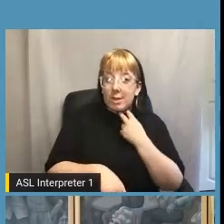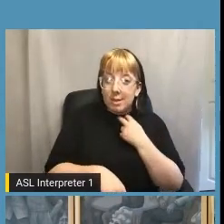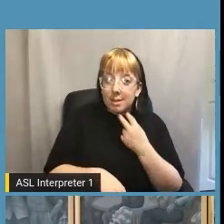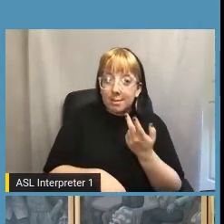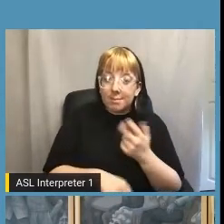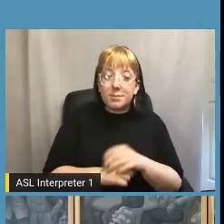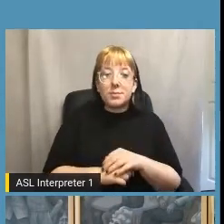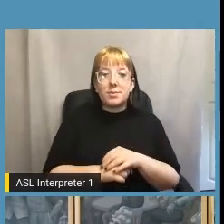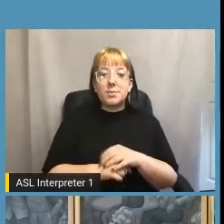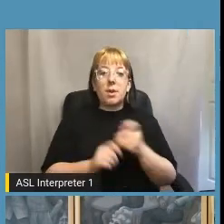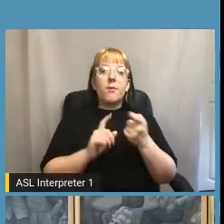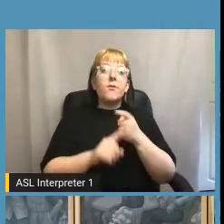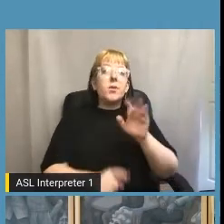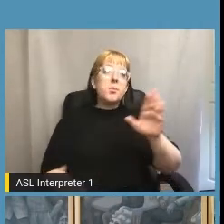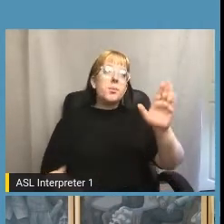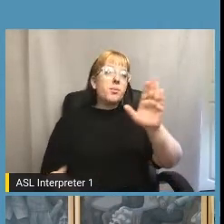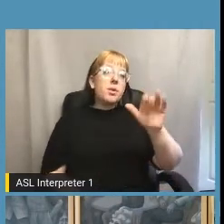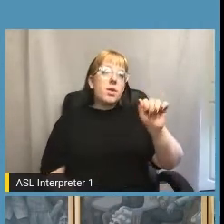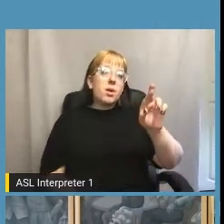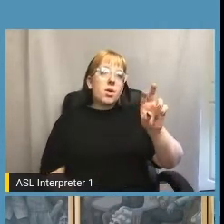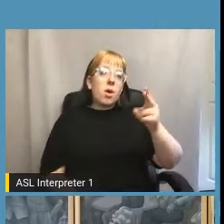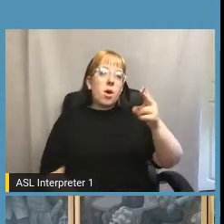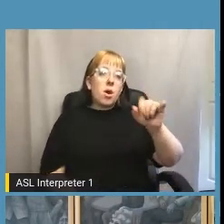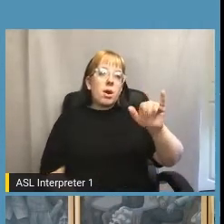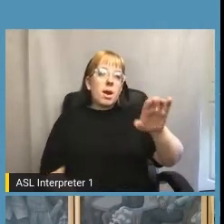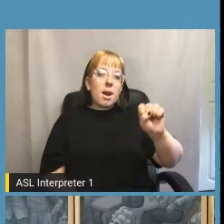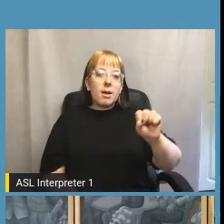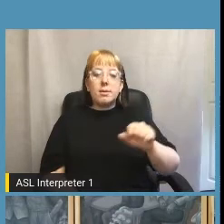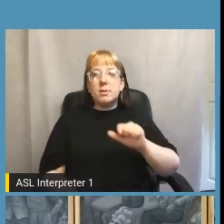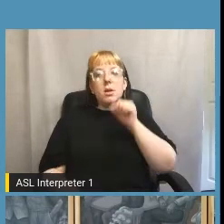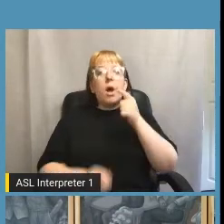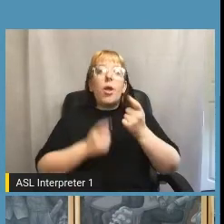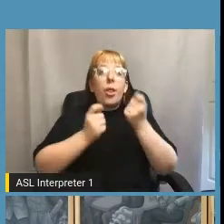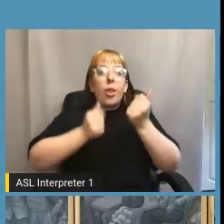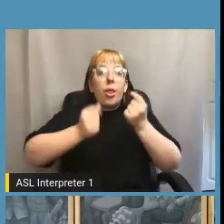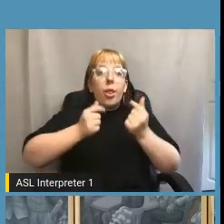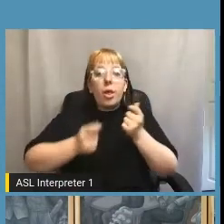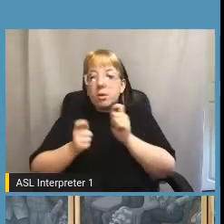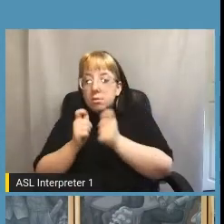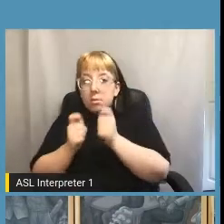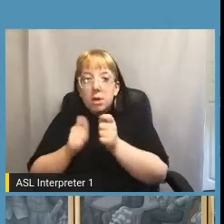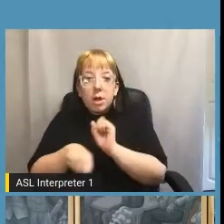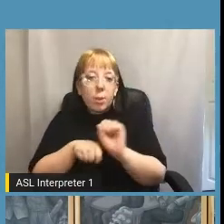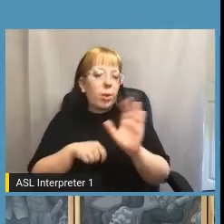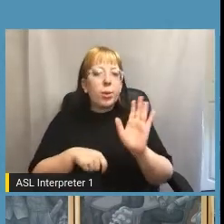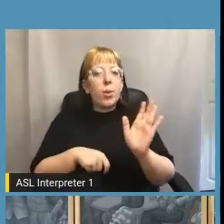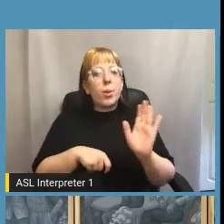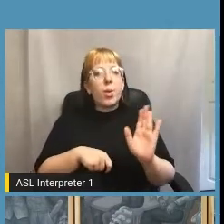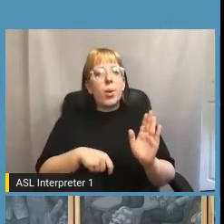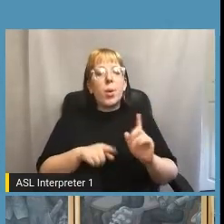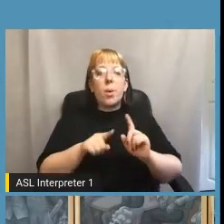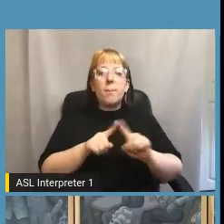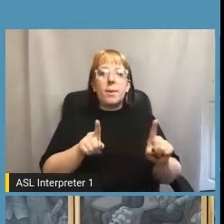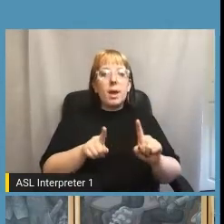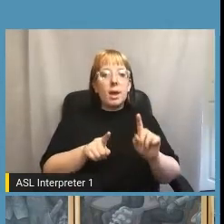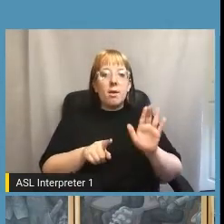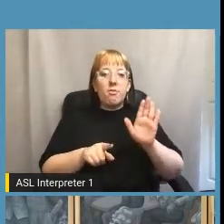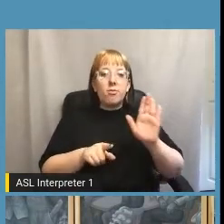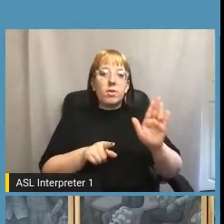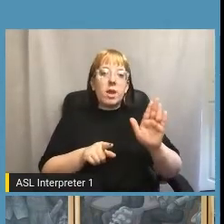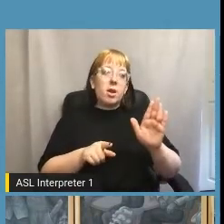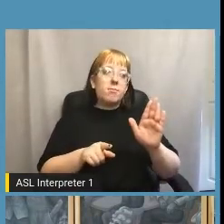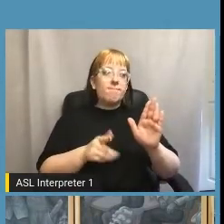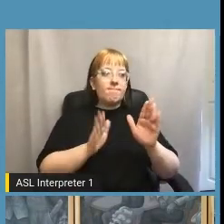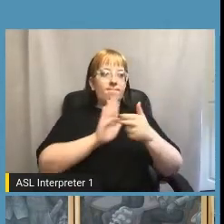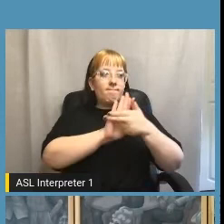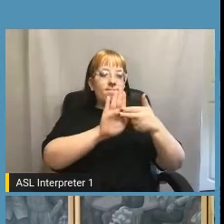their archives, which is not to say they have eliminated all of their editing work. They still spend quite a lot of time editing, but that has been their signature style and